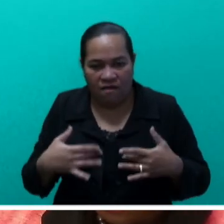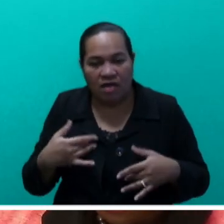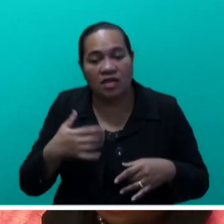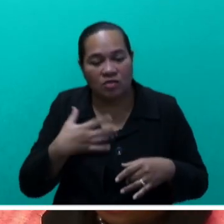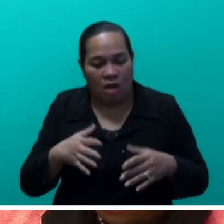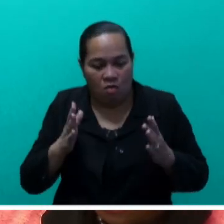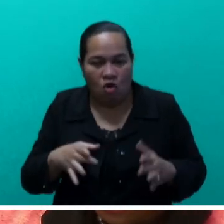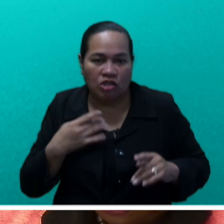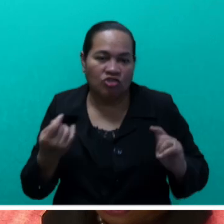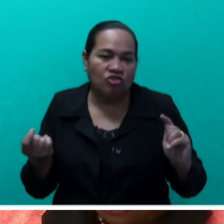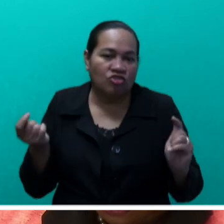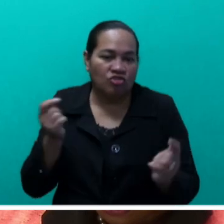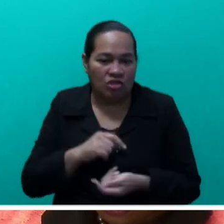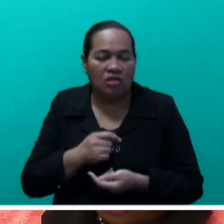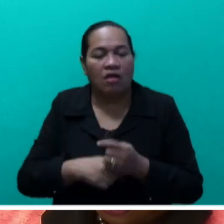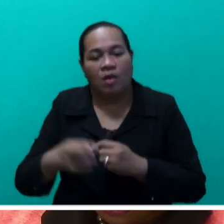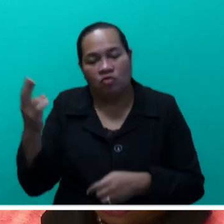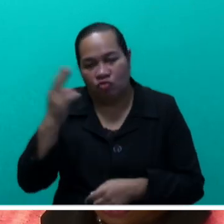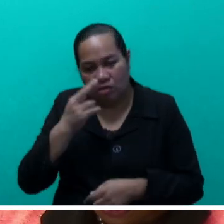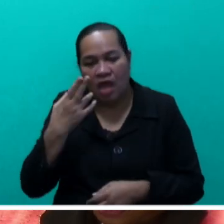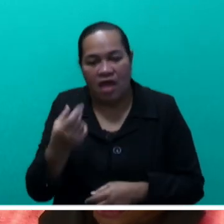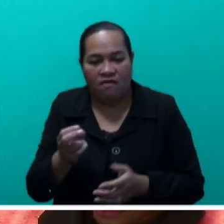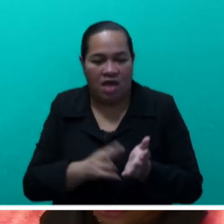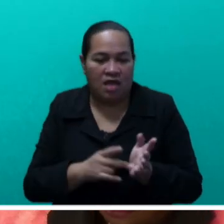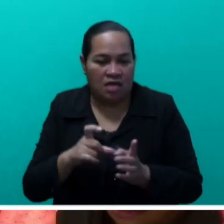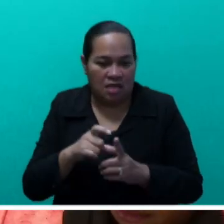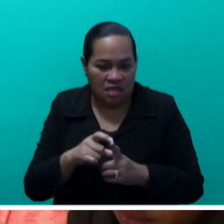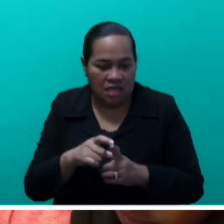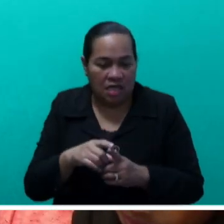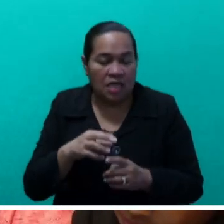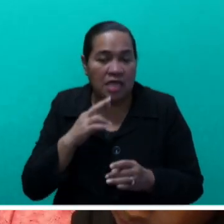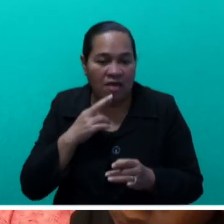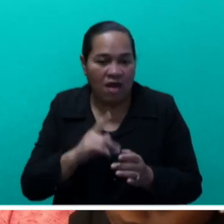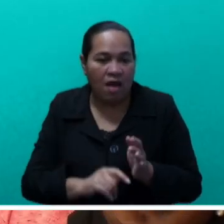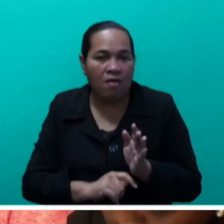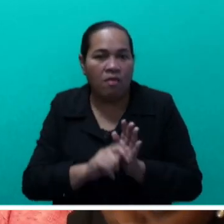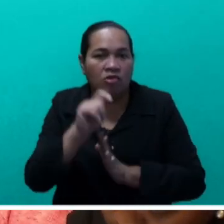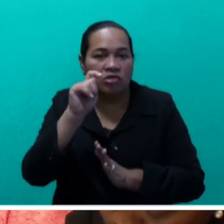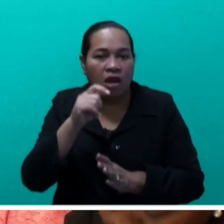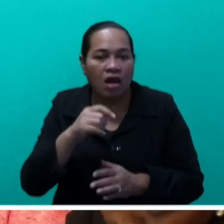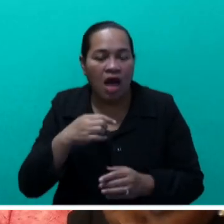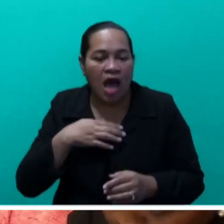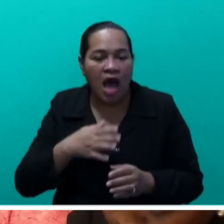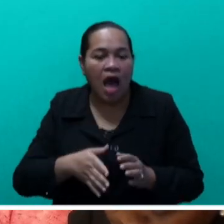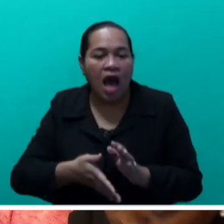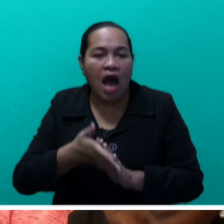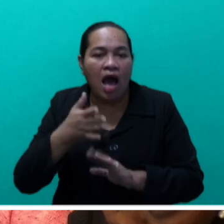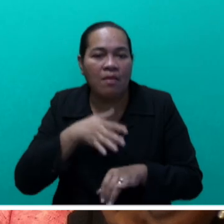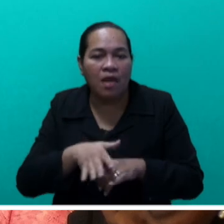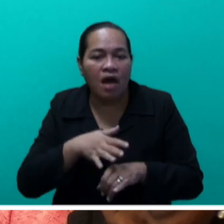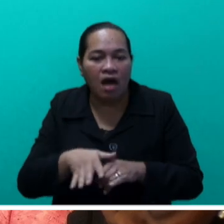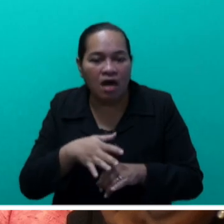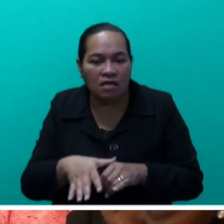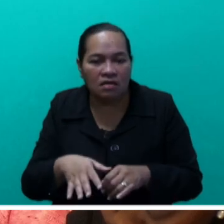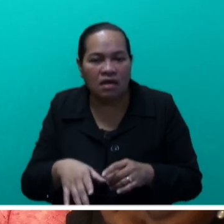body that increase our risk of NCDs, and they are raised blood pressure, high blood sugars, high blood cholesterol or fat